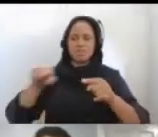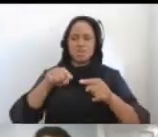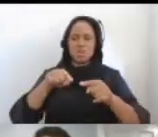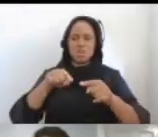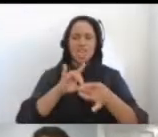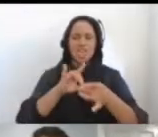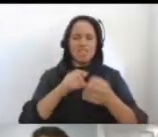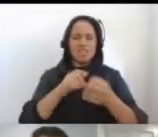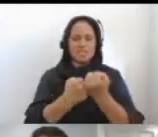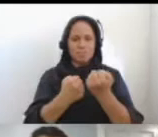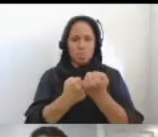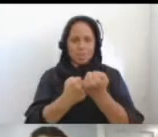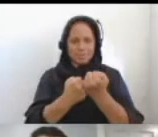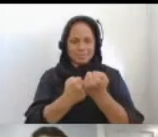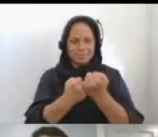that team